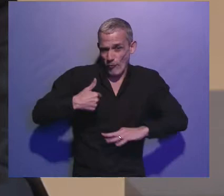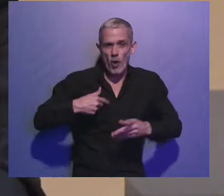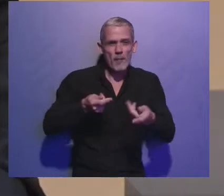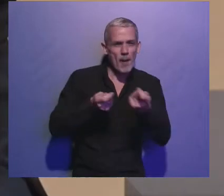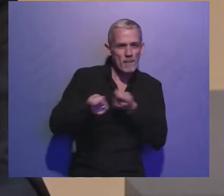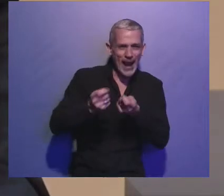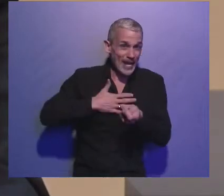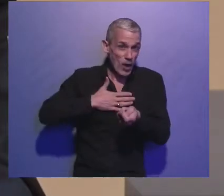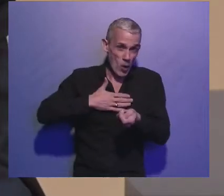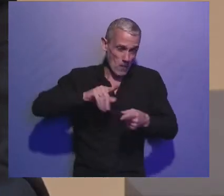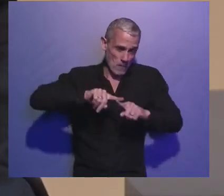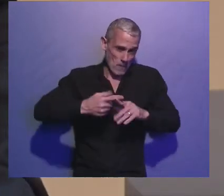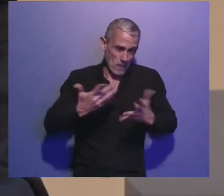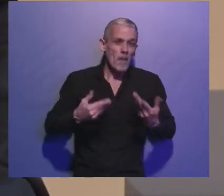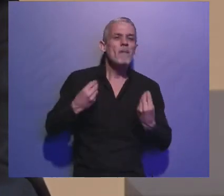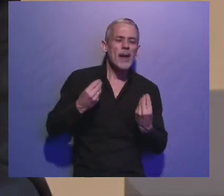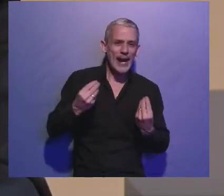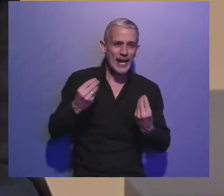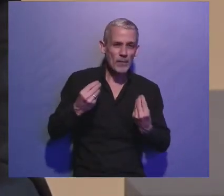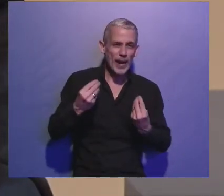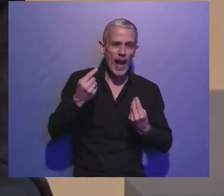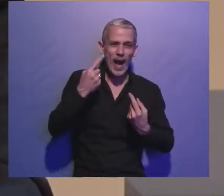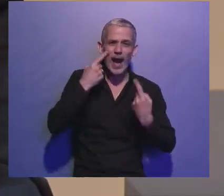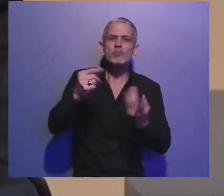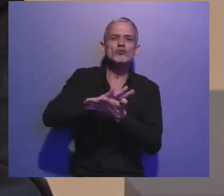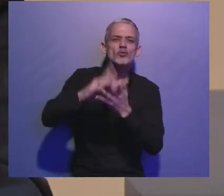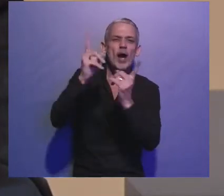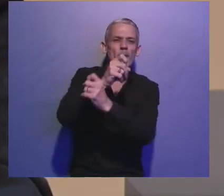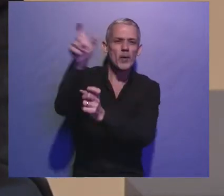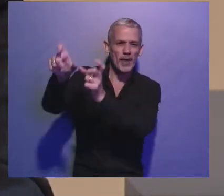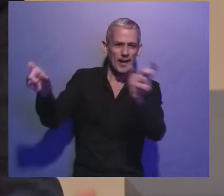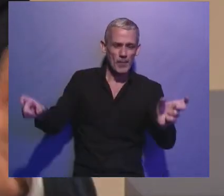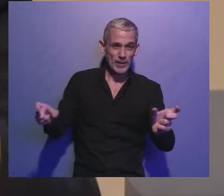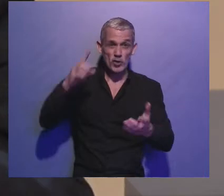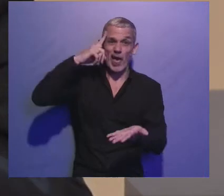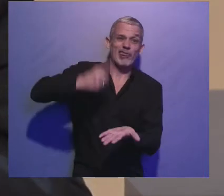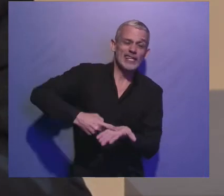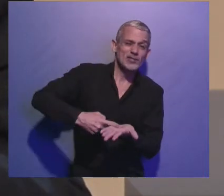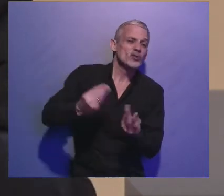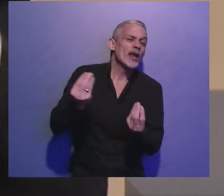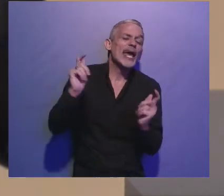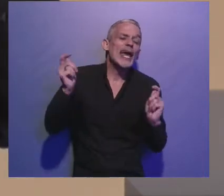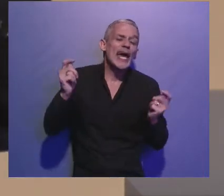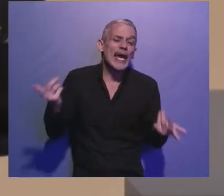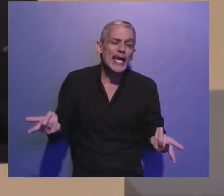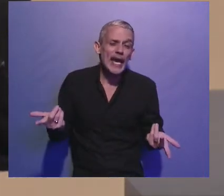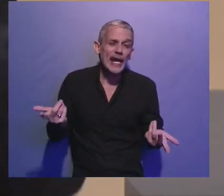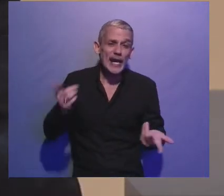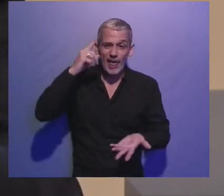them, improves the management and the administration, and these